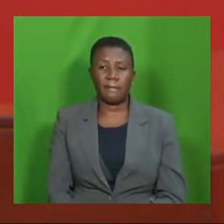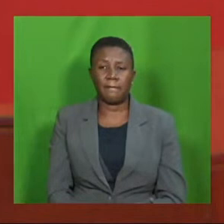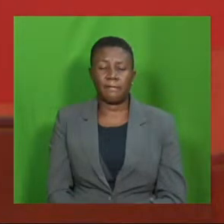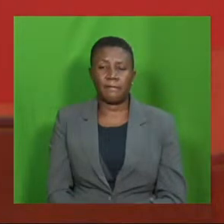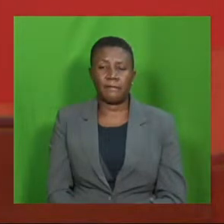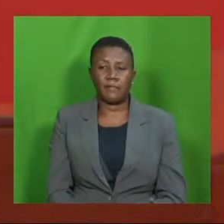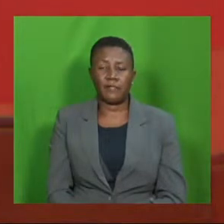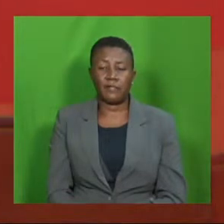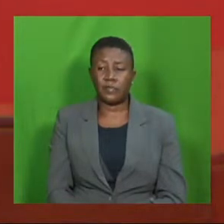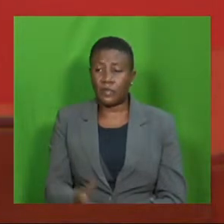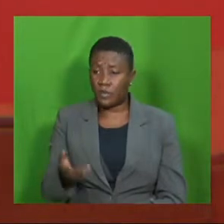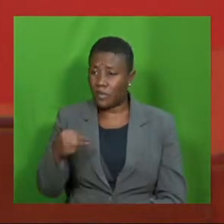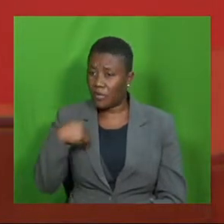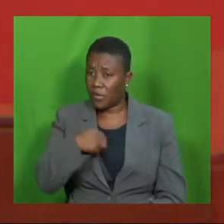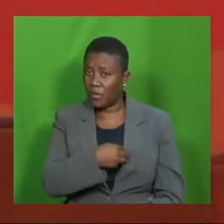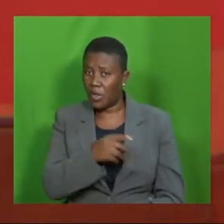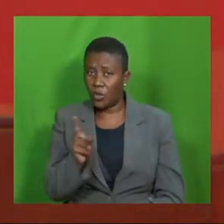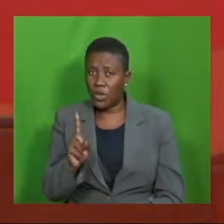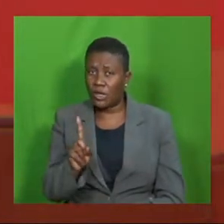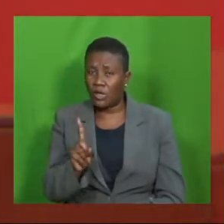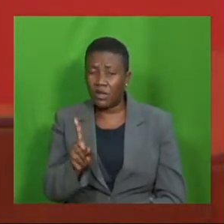Is the honourable member in the chamber yet?